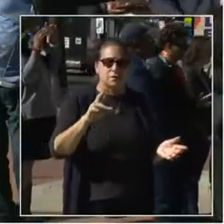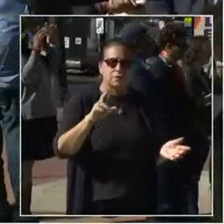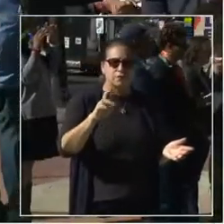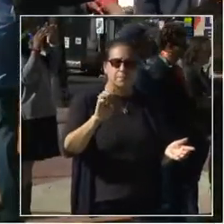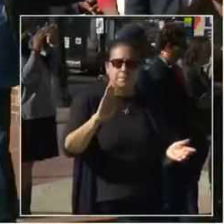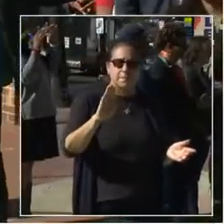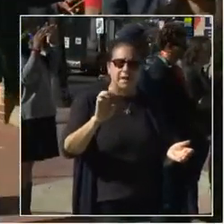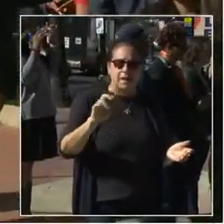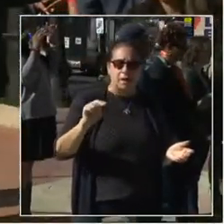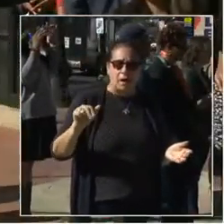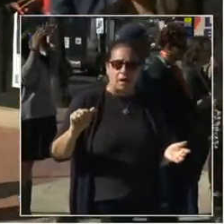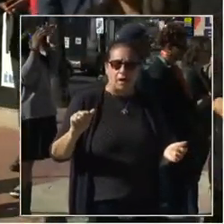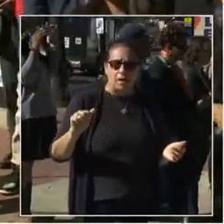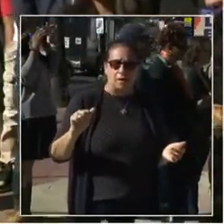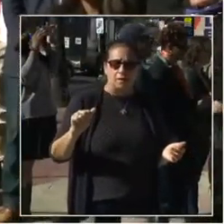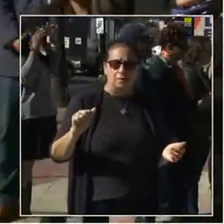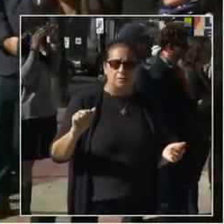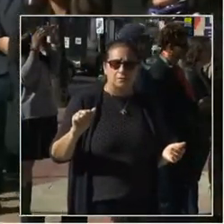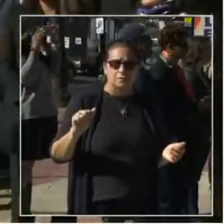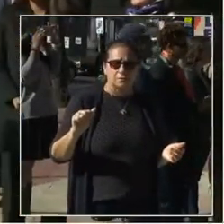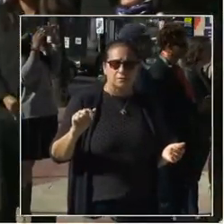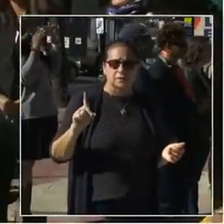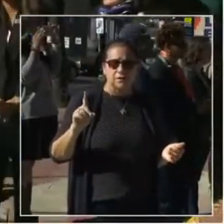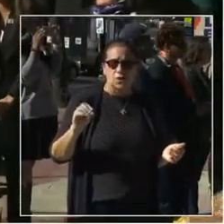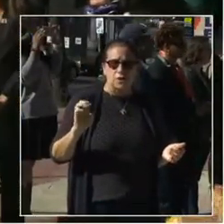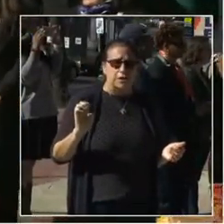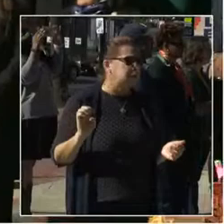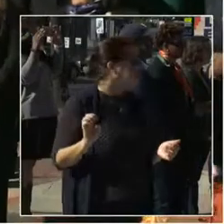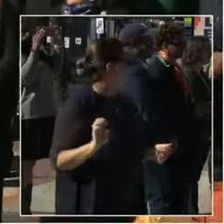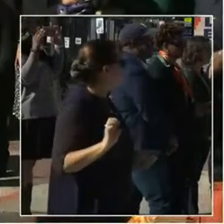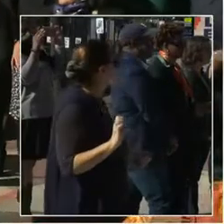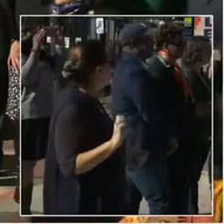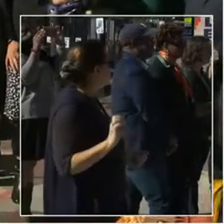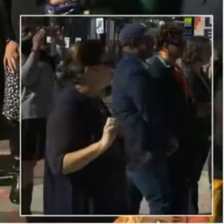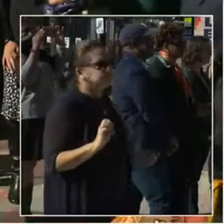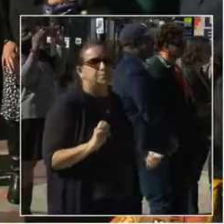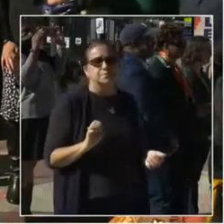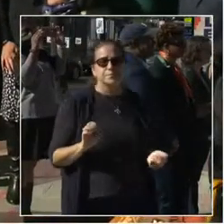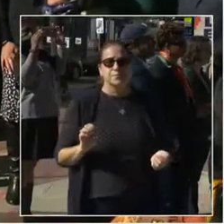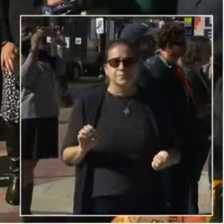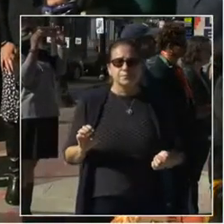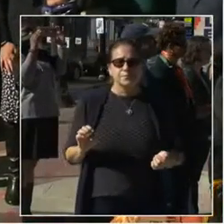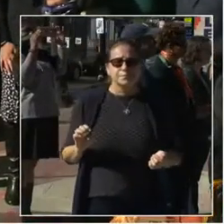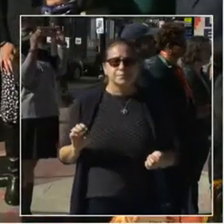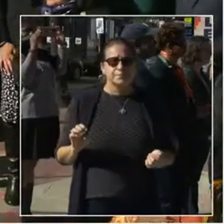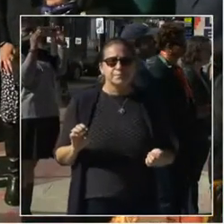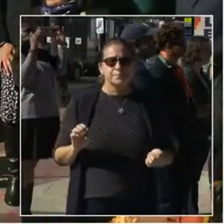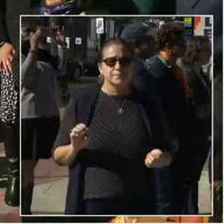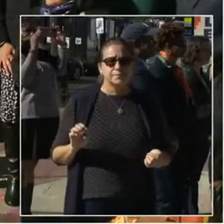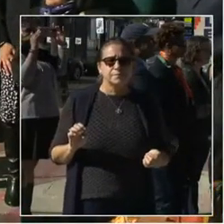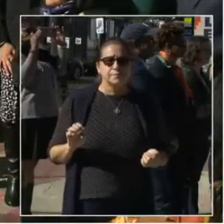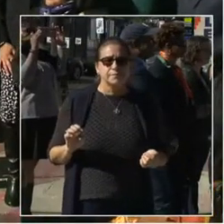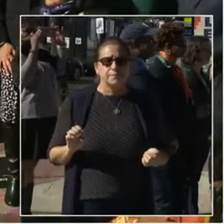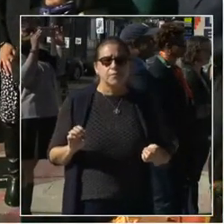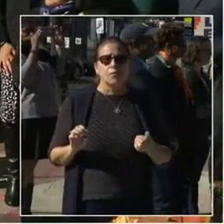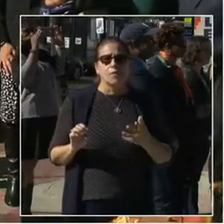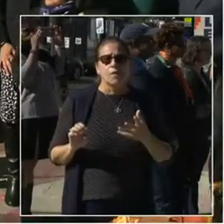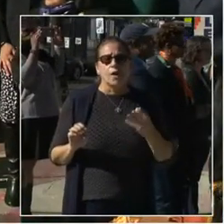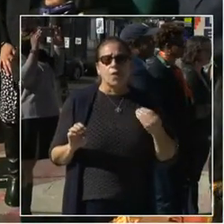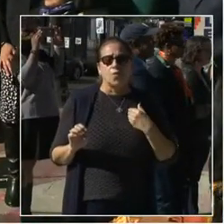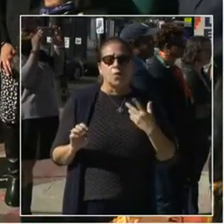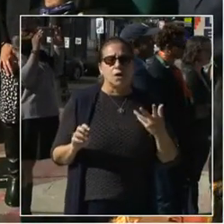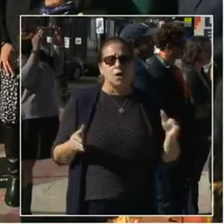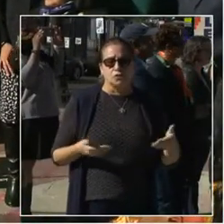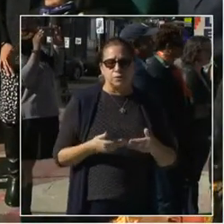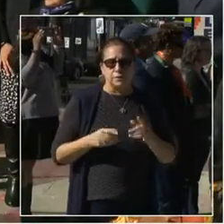my team who are here, some of whom are going to speak to you today. But I particularly want to acknowledge